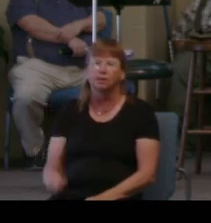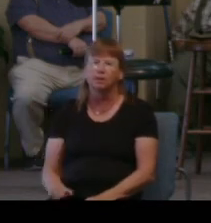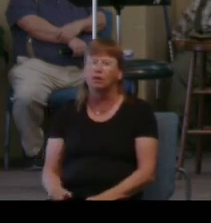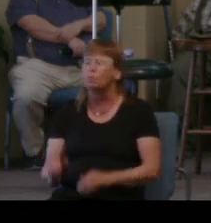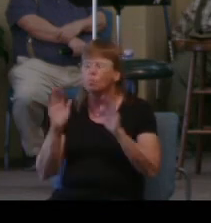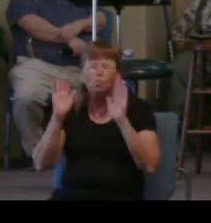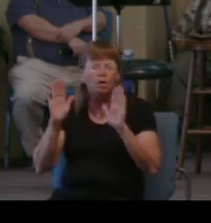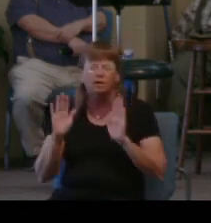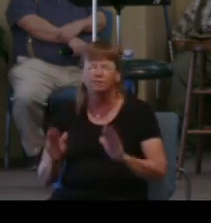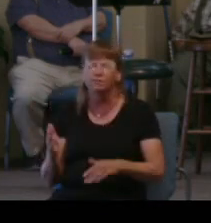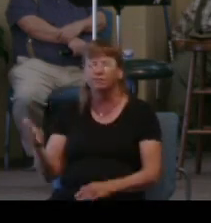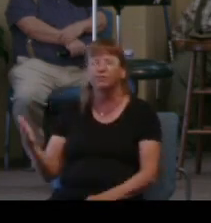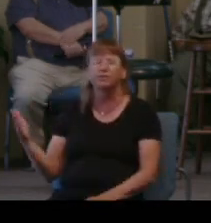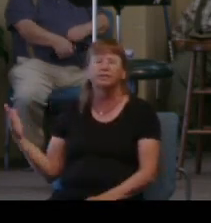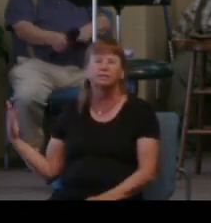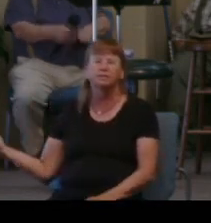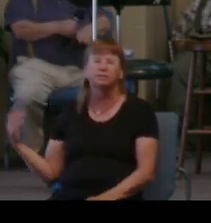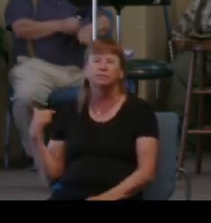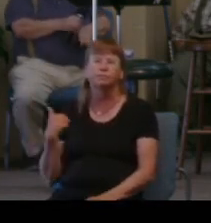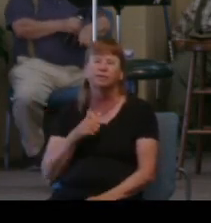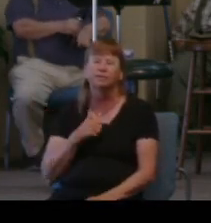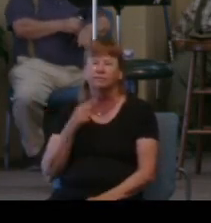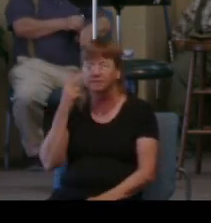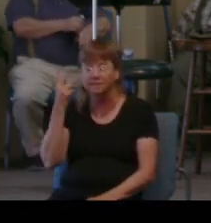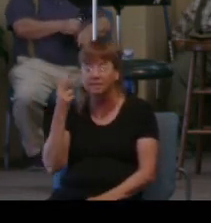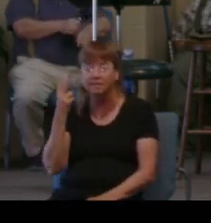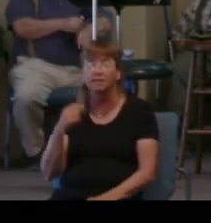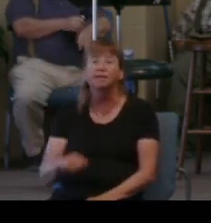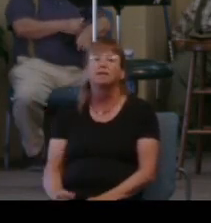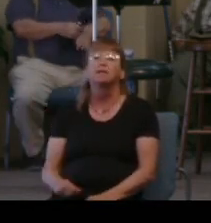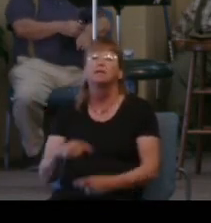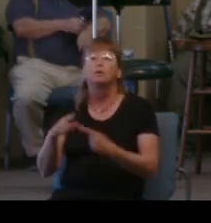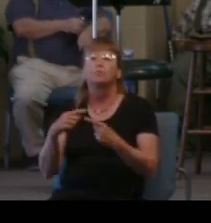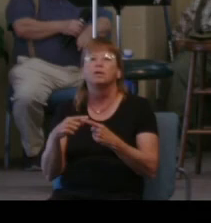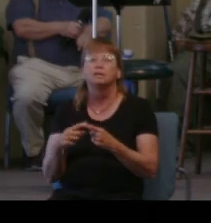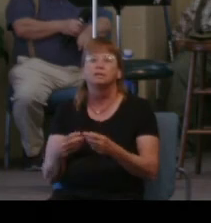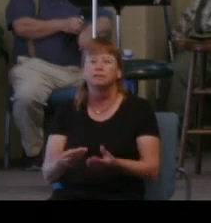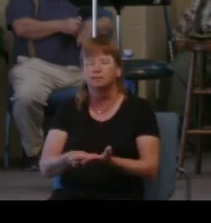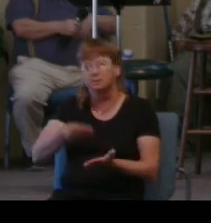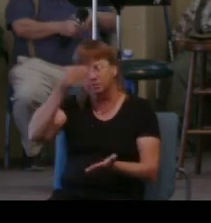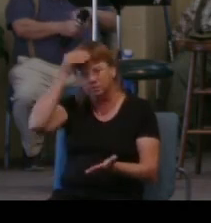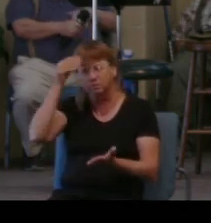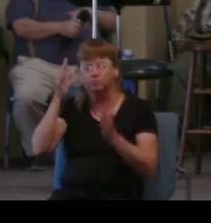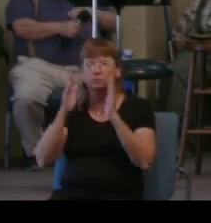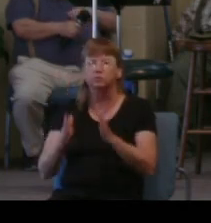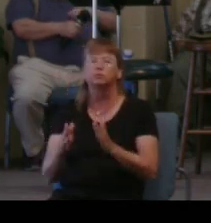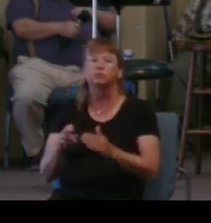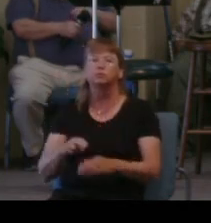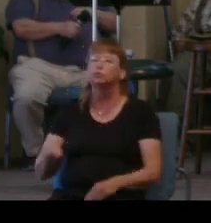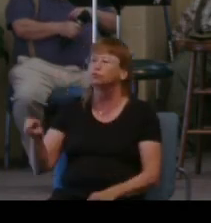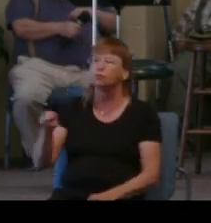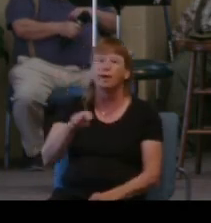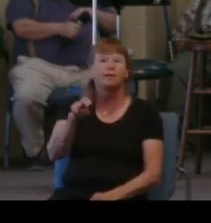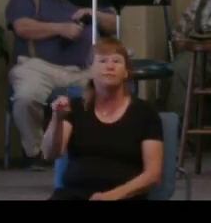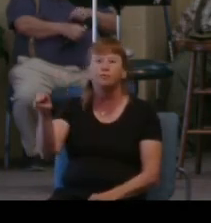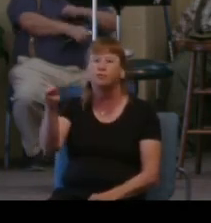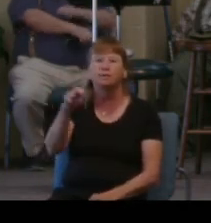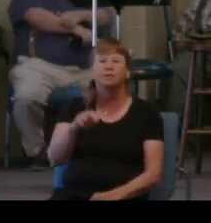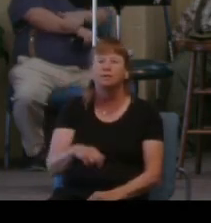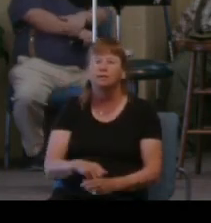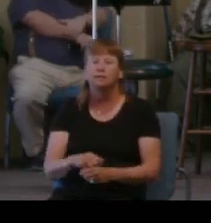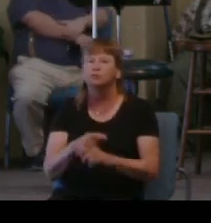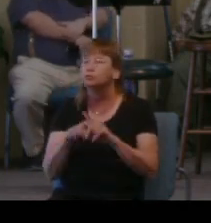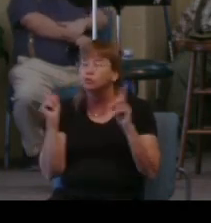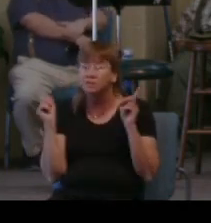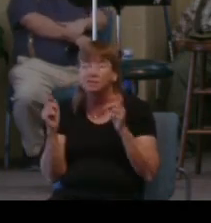years is when students go across the world, even just for 4 weeks, and they see somebody else and they realize they may